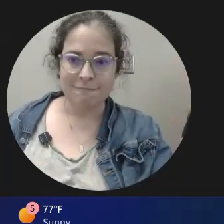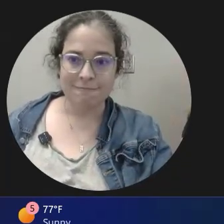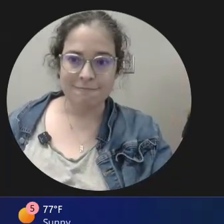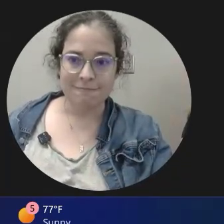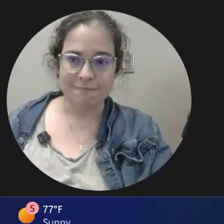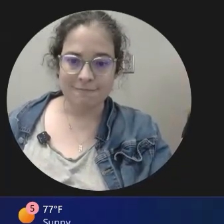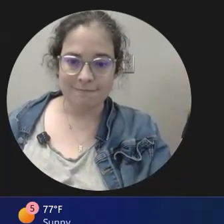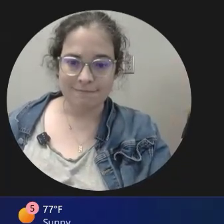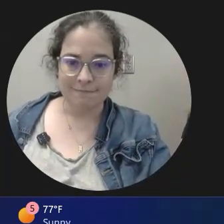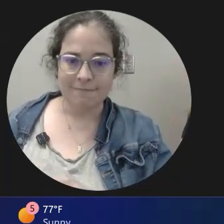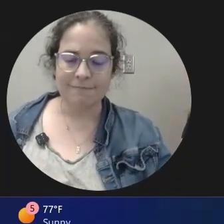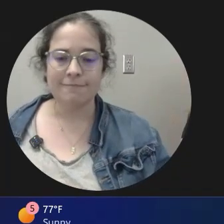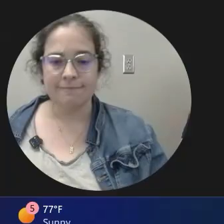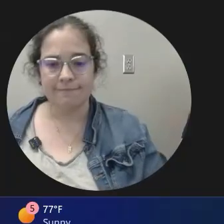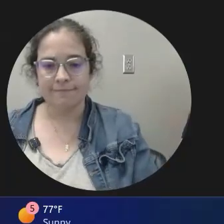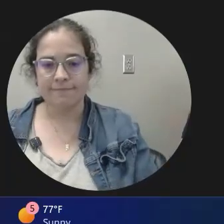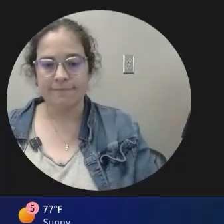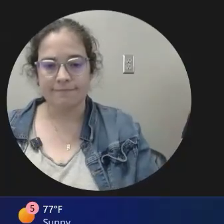ready?